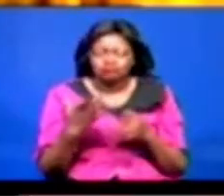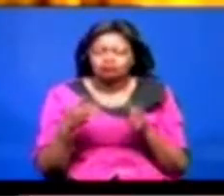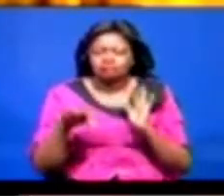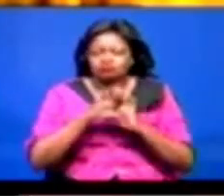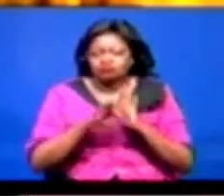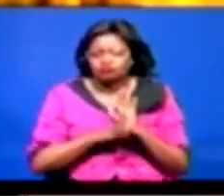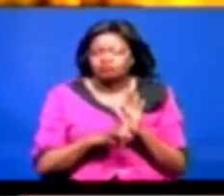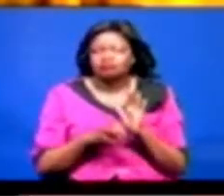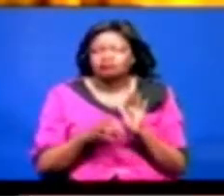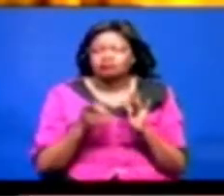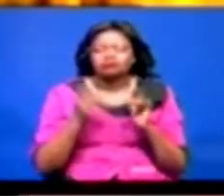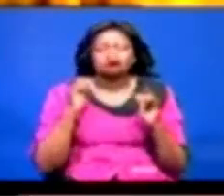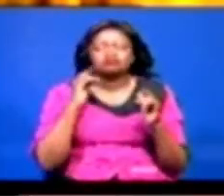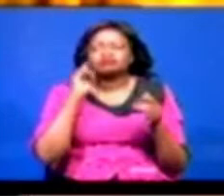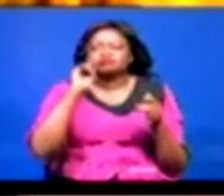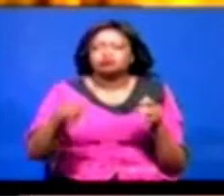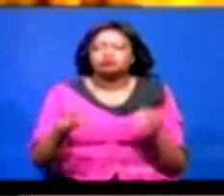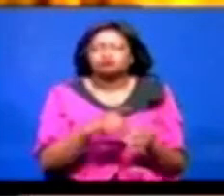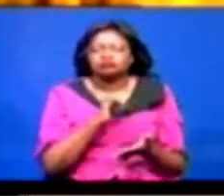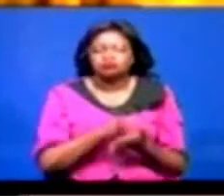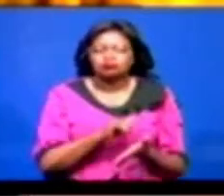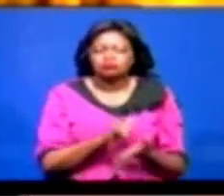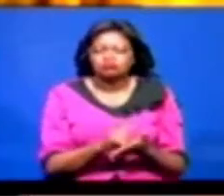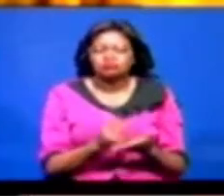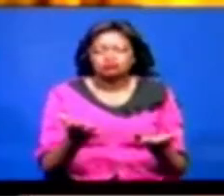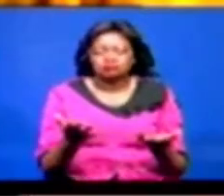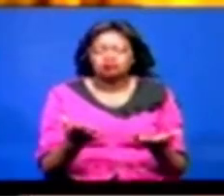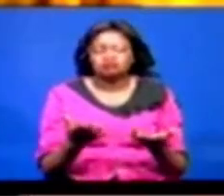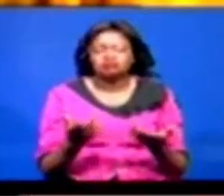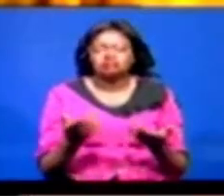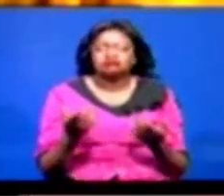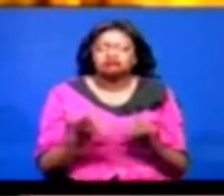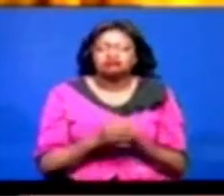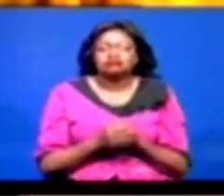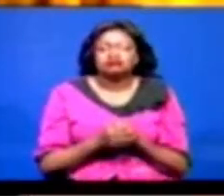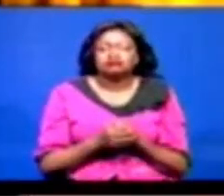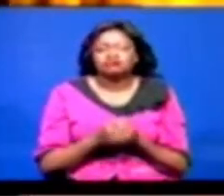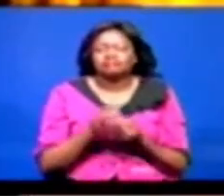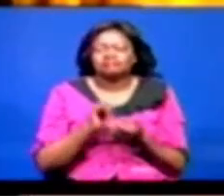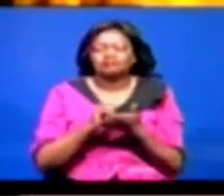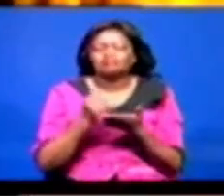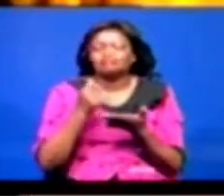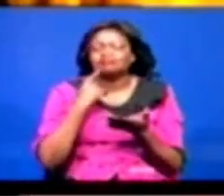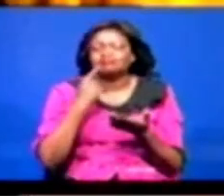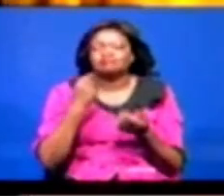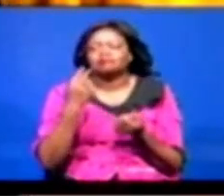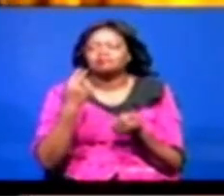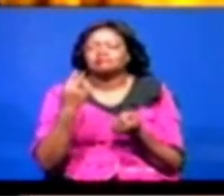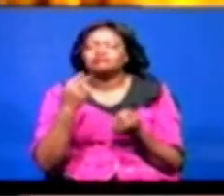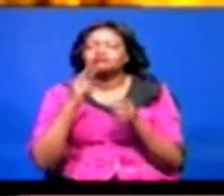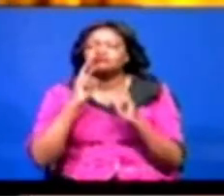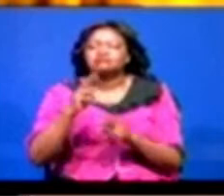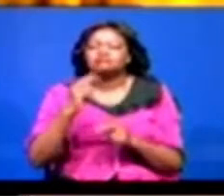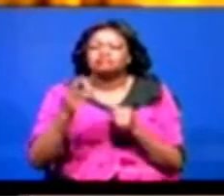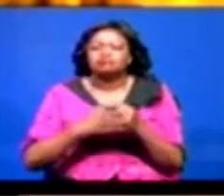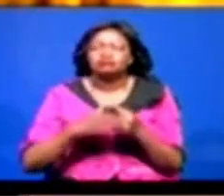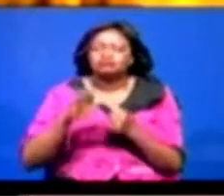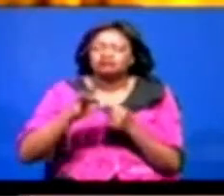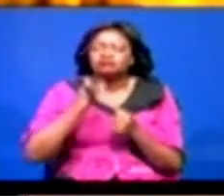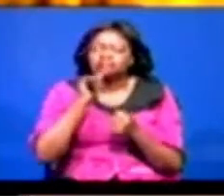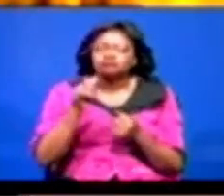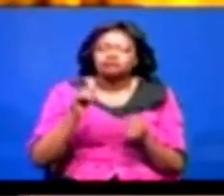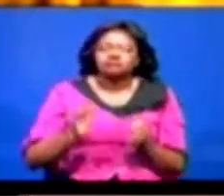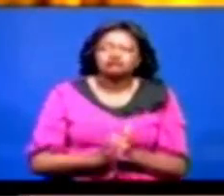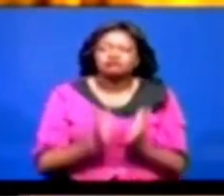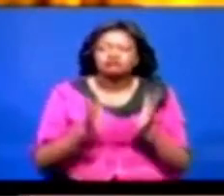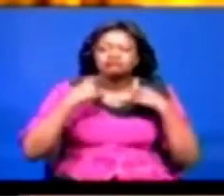lips of those people who tried to stop that process to come before you and say the results of 27 constituents were not publicly announced,